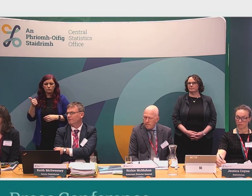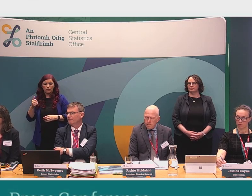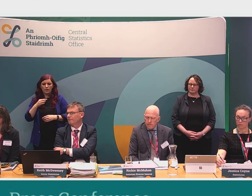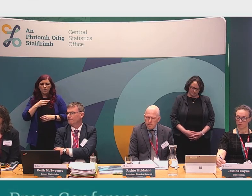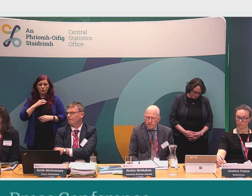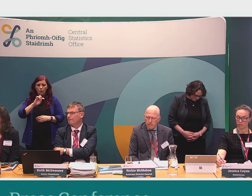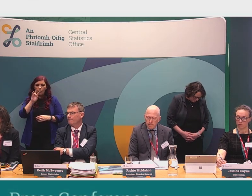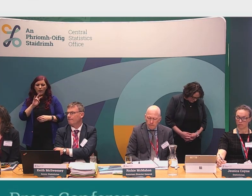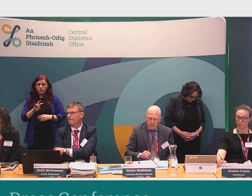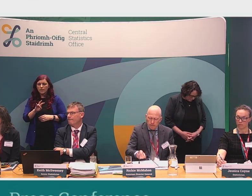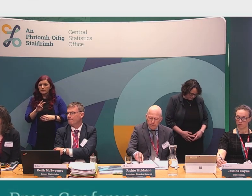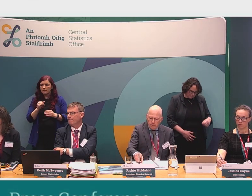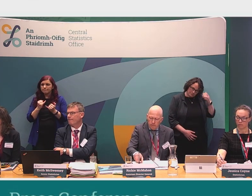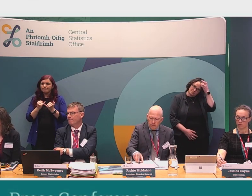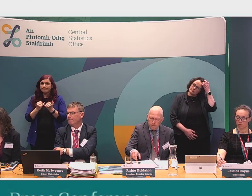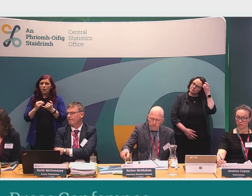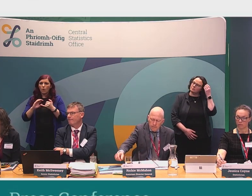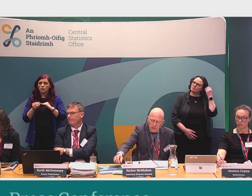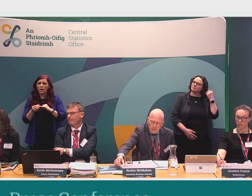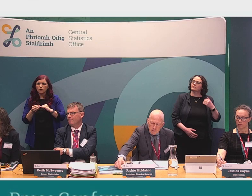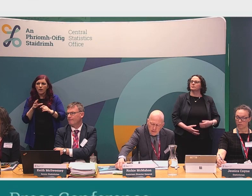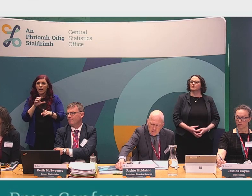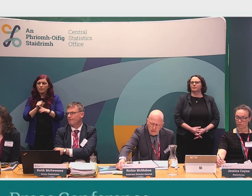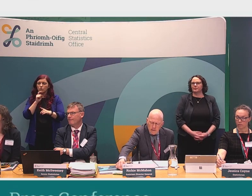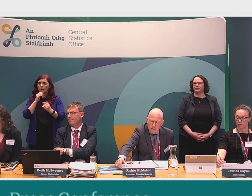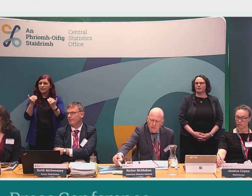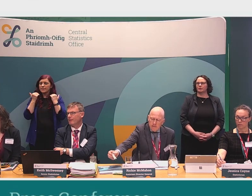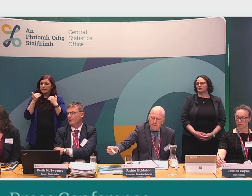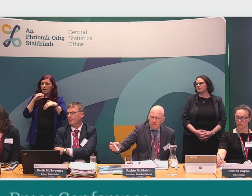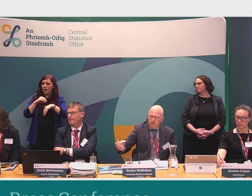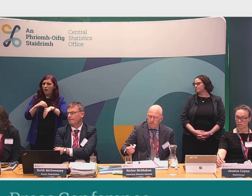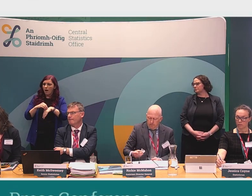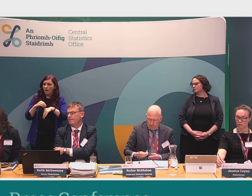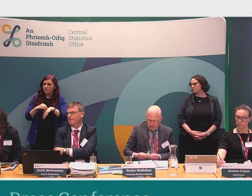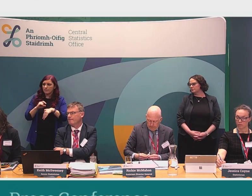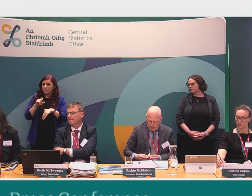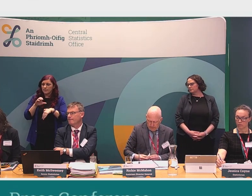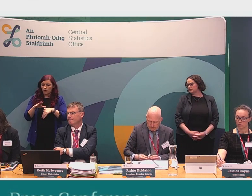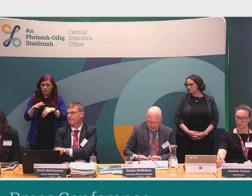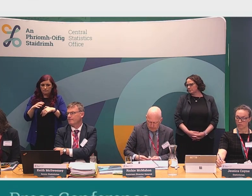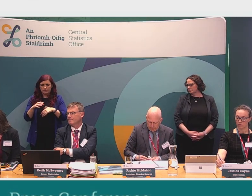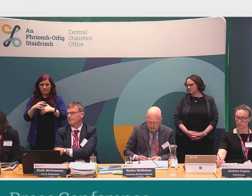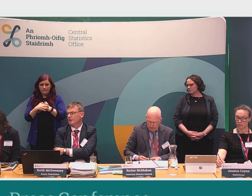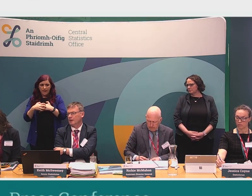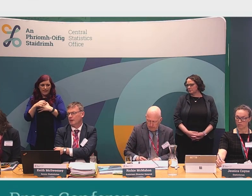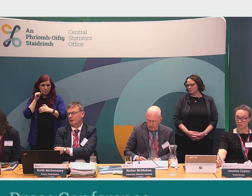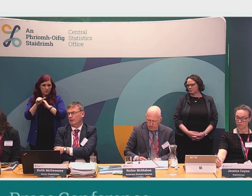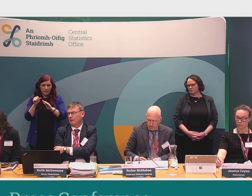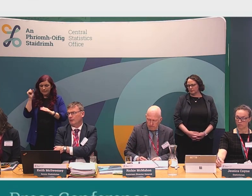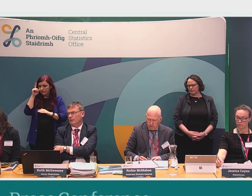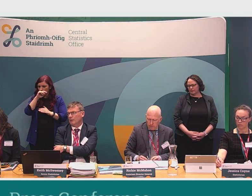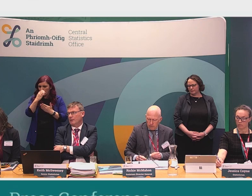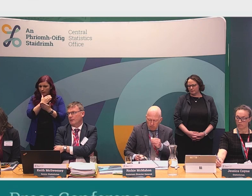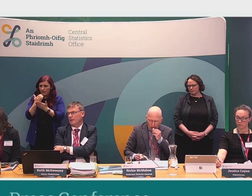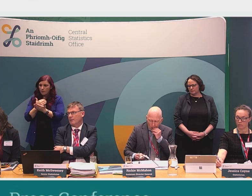of trying to capture data on sexual violence. It's very challenging. There's so many different facets to it. In terms of that